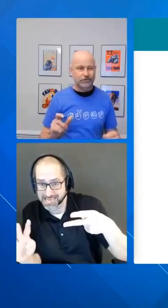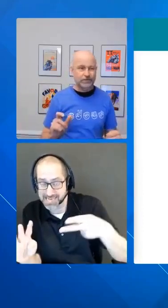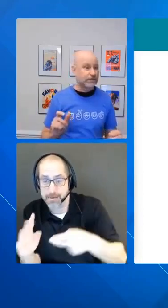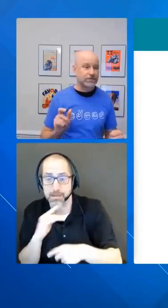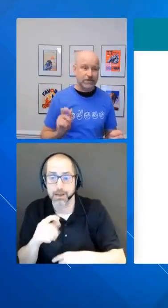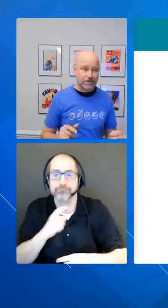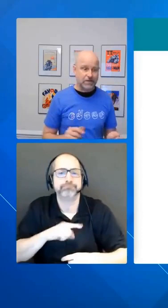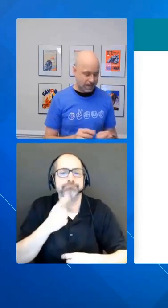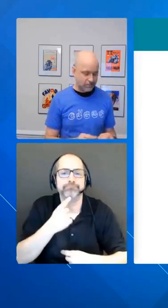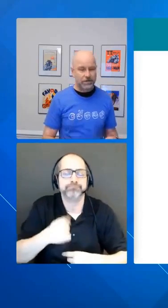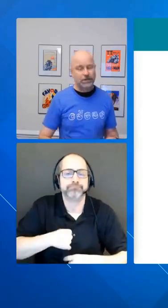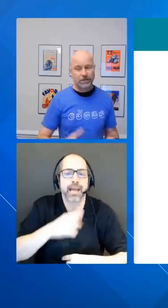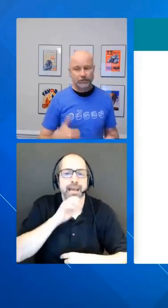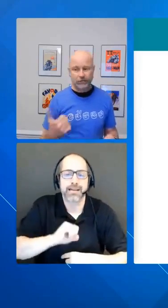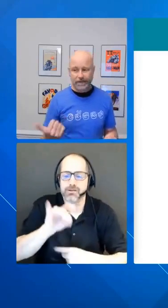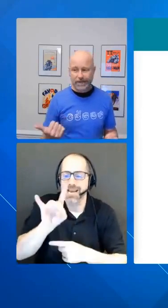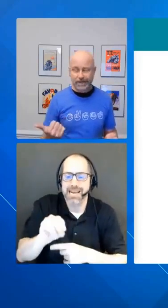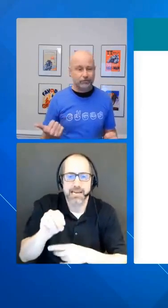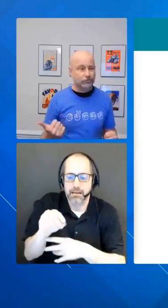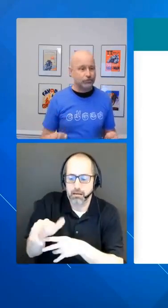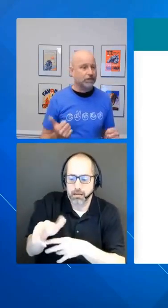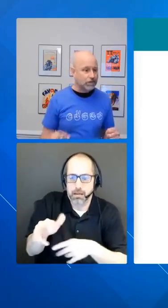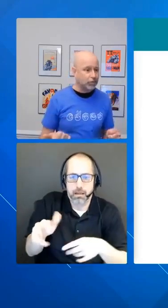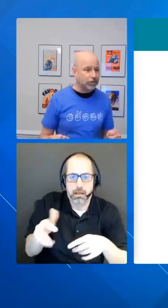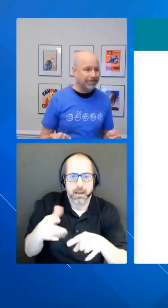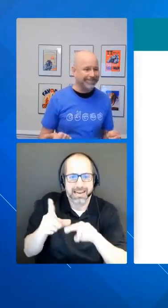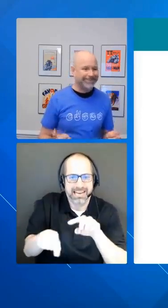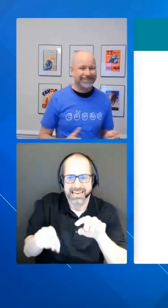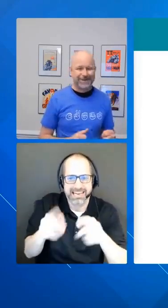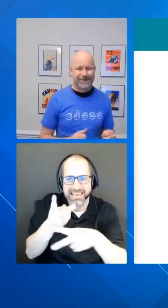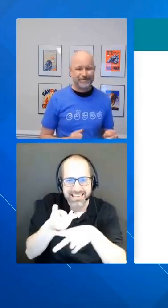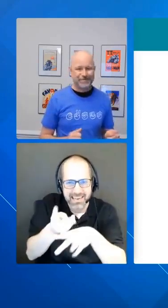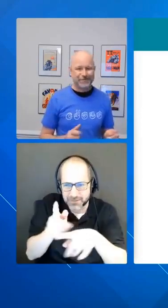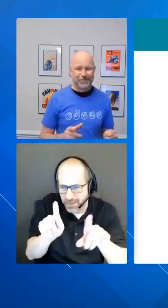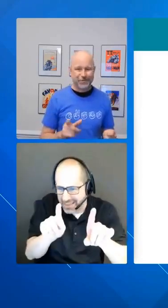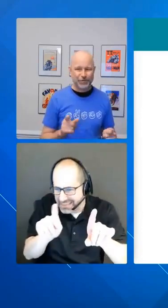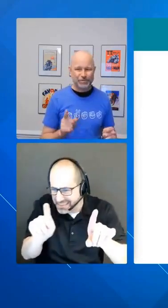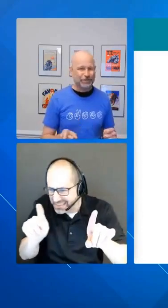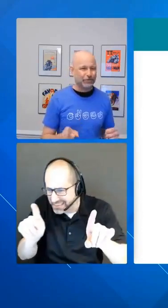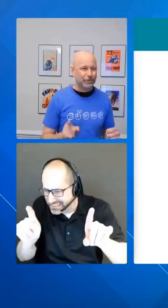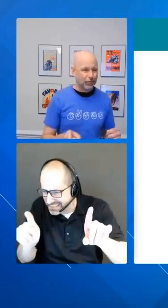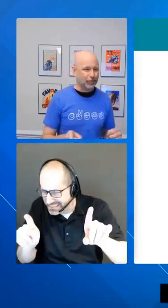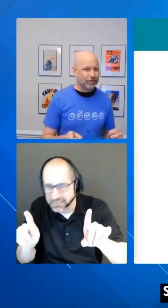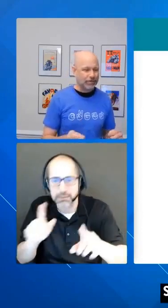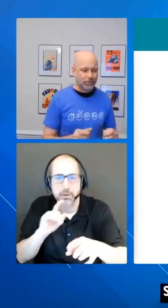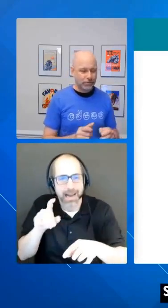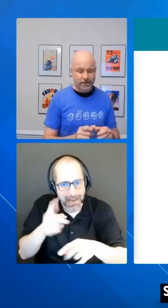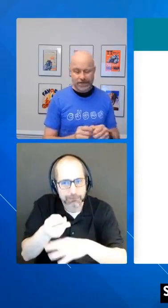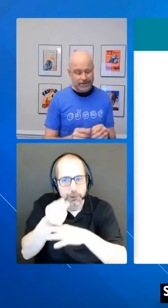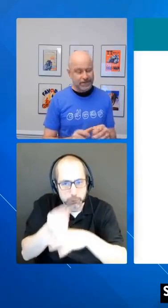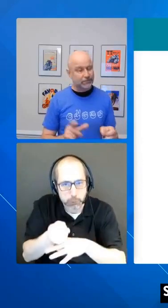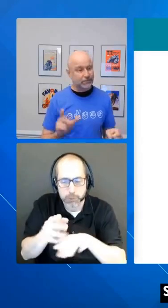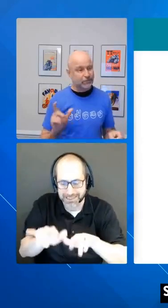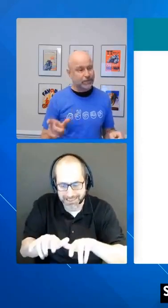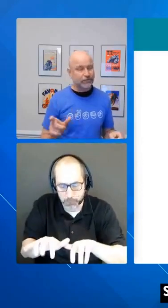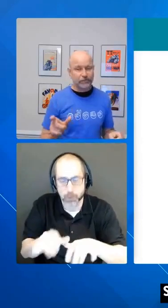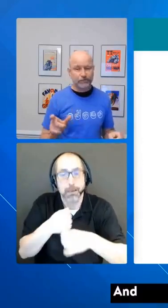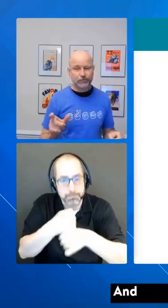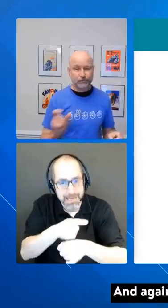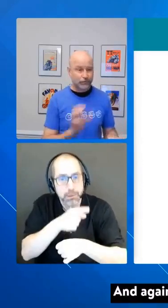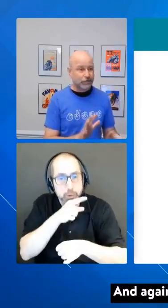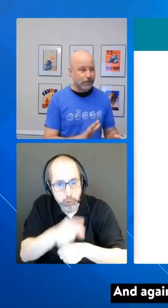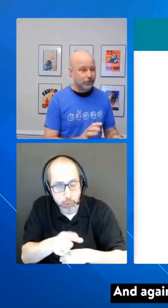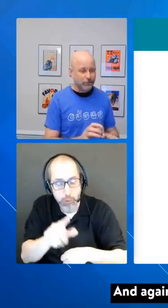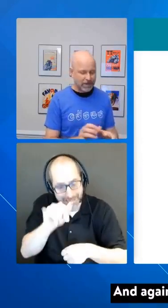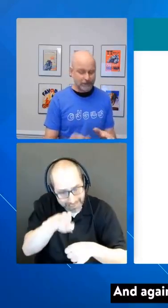have tremors. That is not going to happen. So I have to use a keyboard. So make sure it works with the keyboard. And again, for those mouse